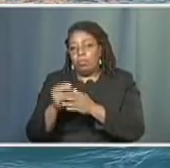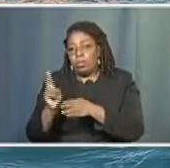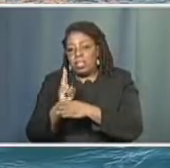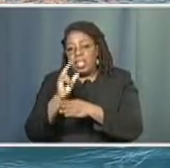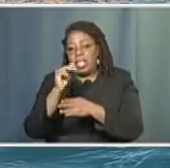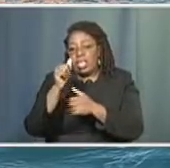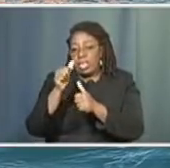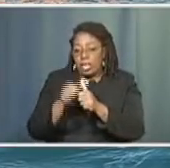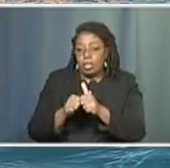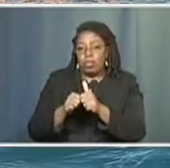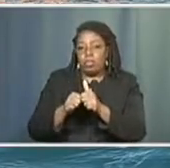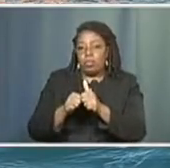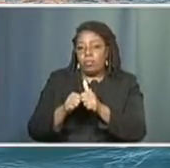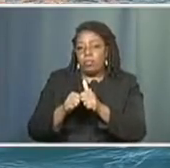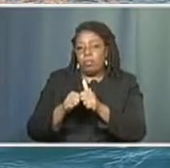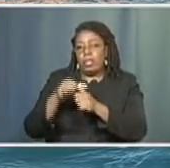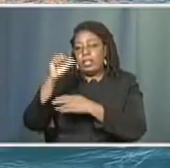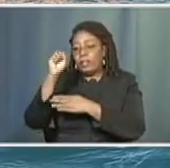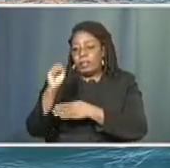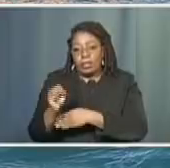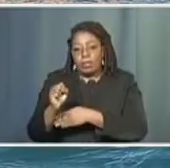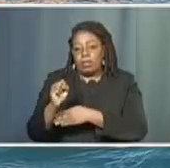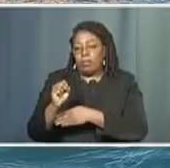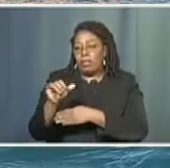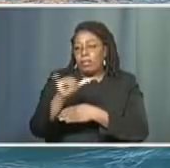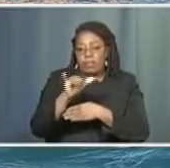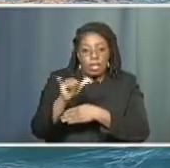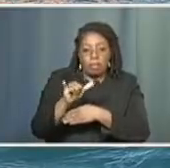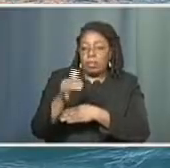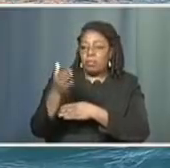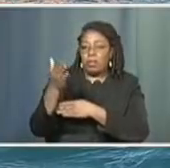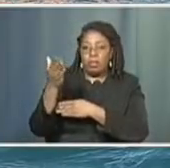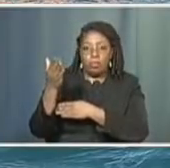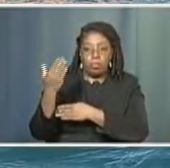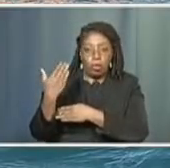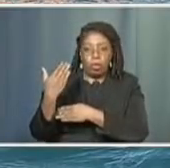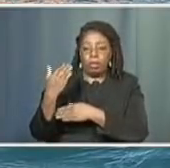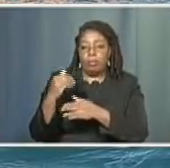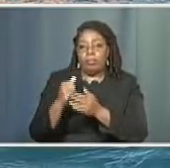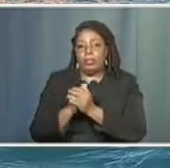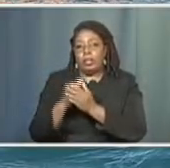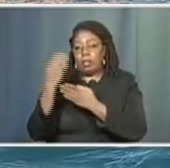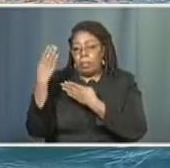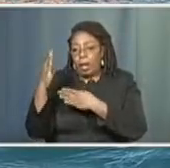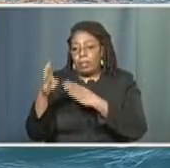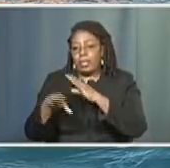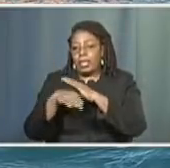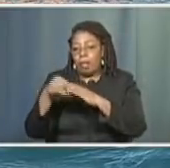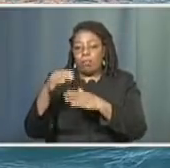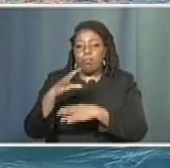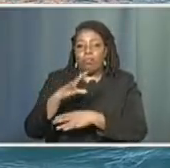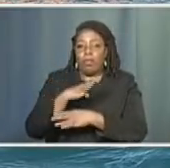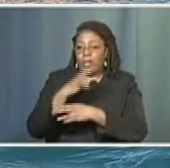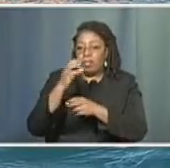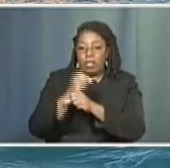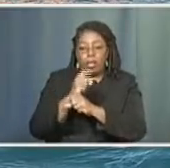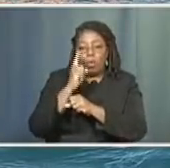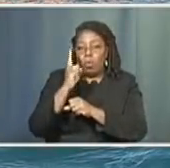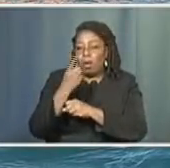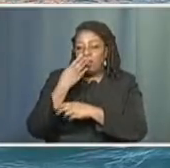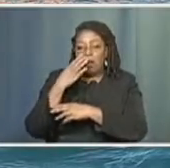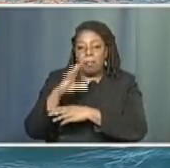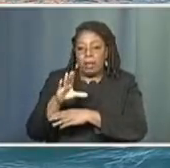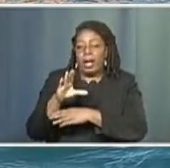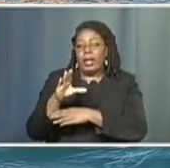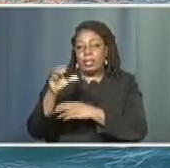was a busy season. And as this season was 21 named storms, the Bahamas came out pretty much okay. But all it takes is one bad storm to make it